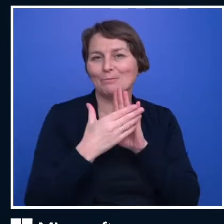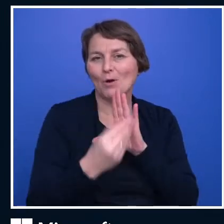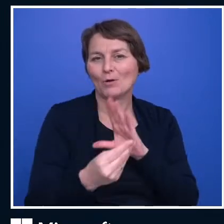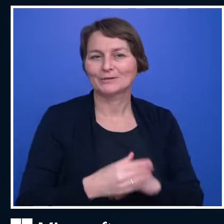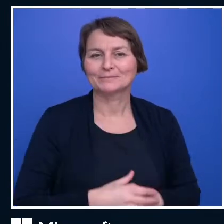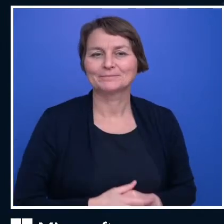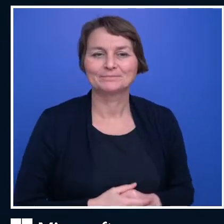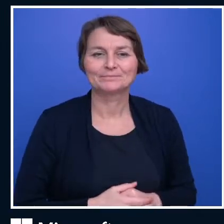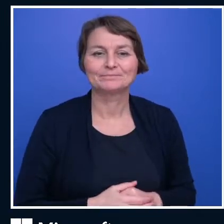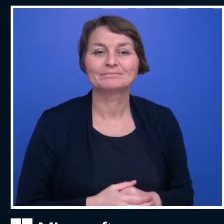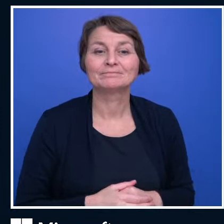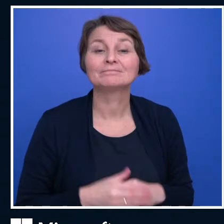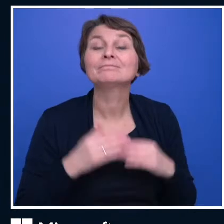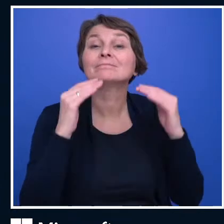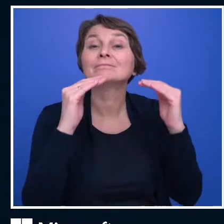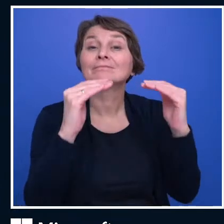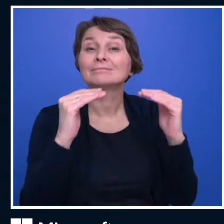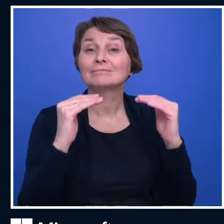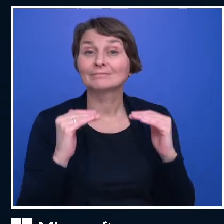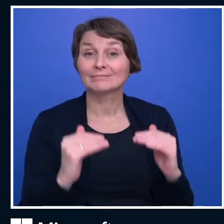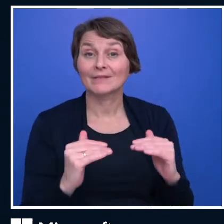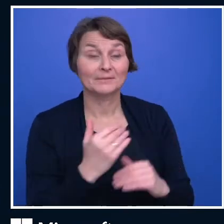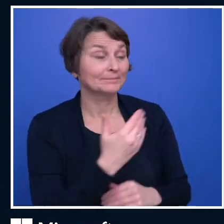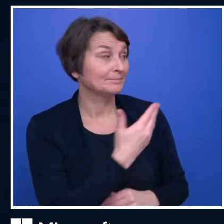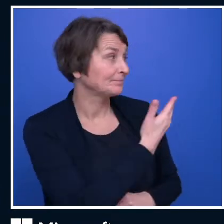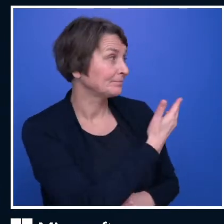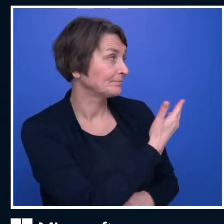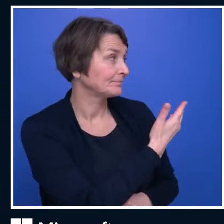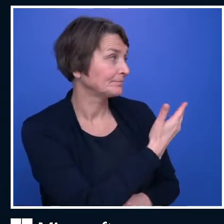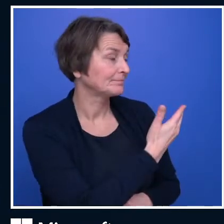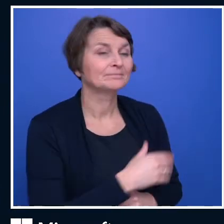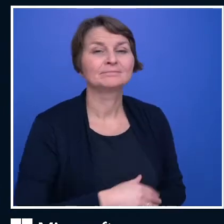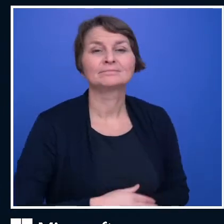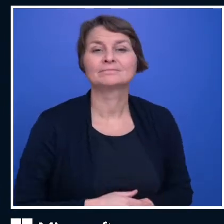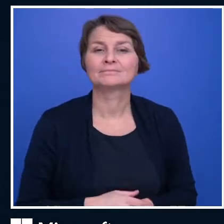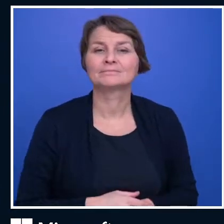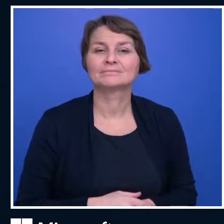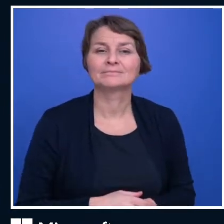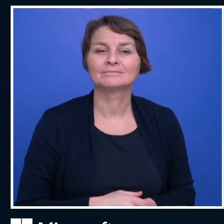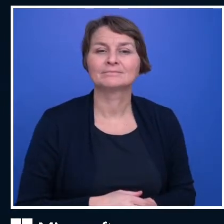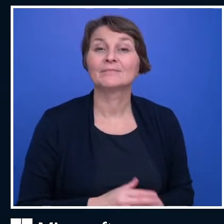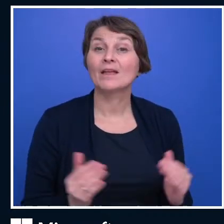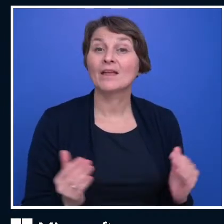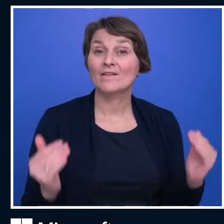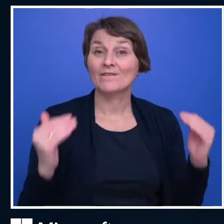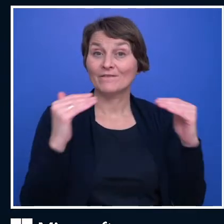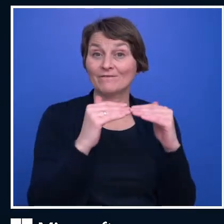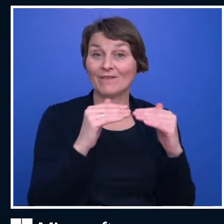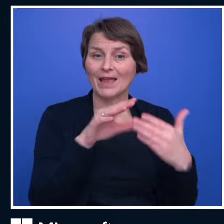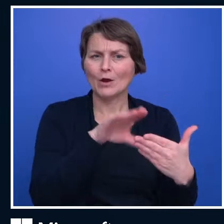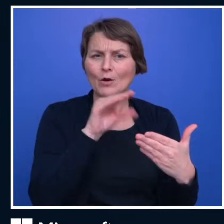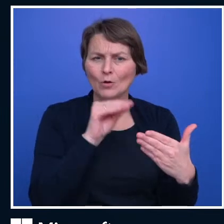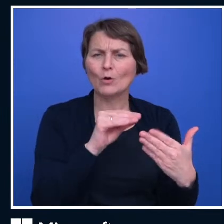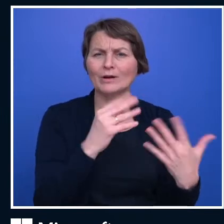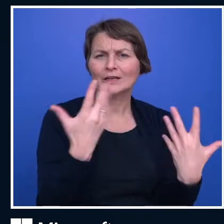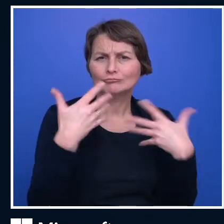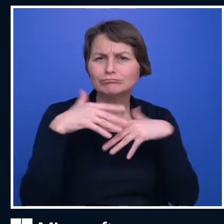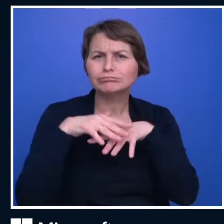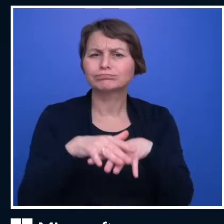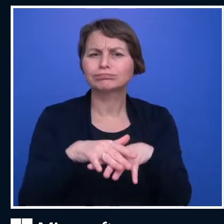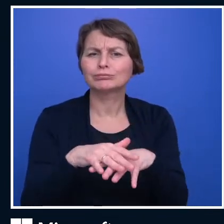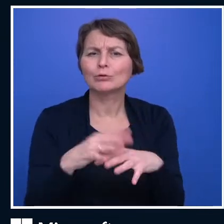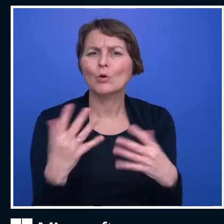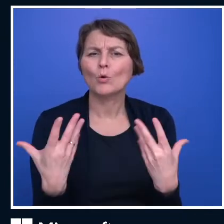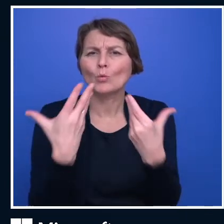Another great part is that FAIRLEARN is integrated into Azure Machine Learning. So you can build these dashboards right in your Jupyter